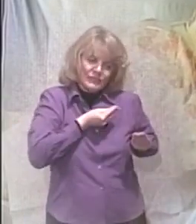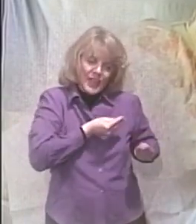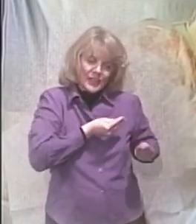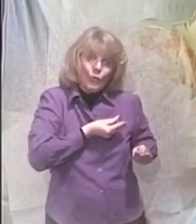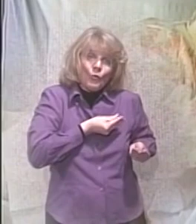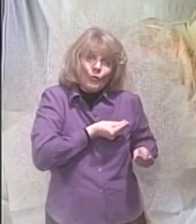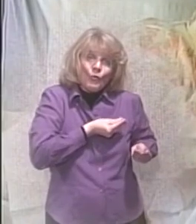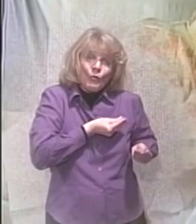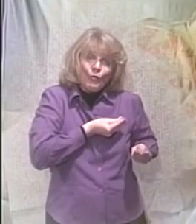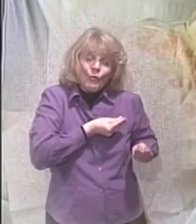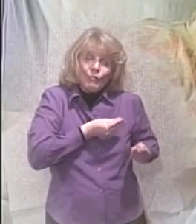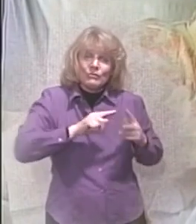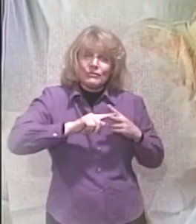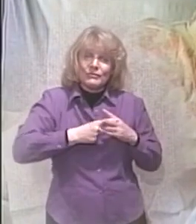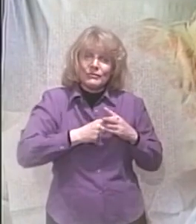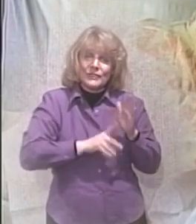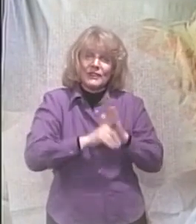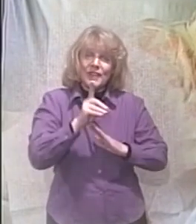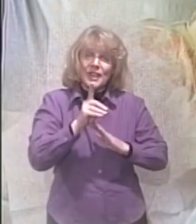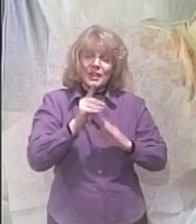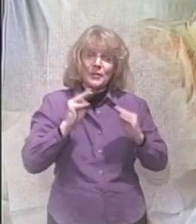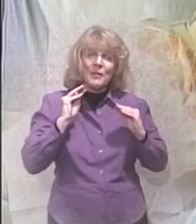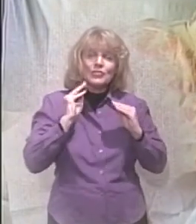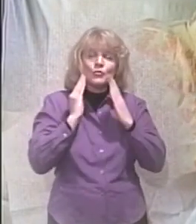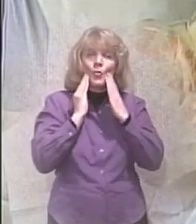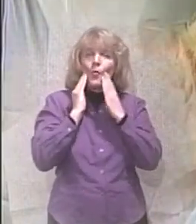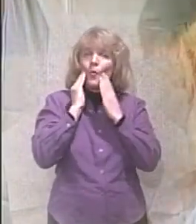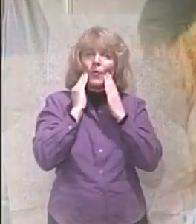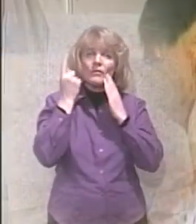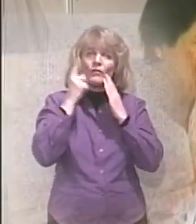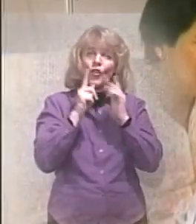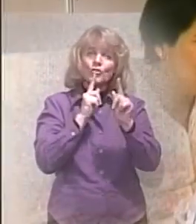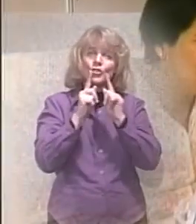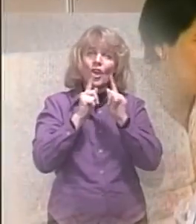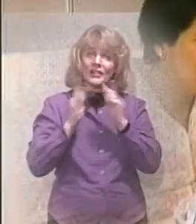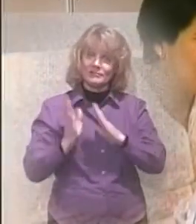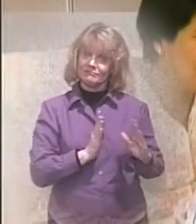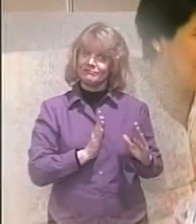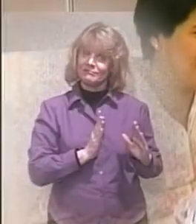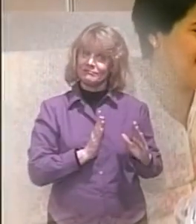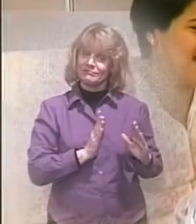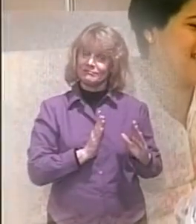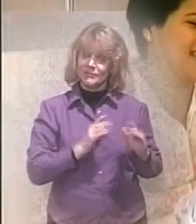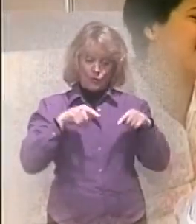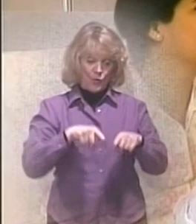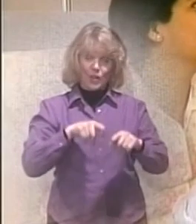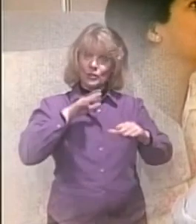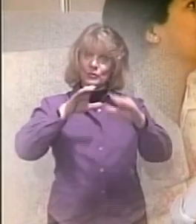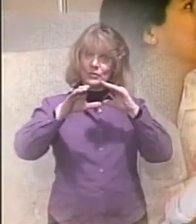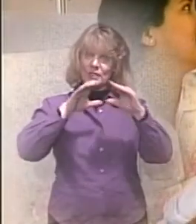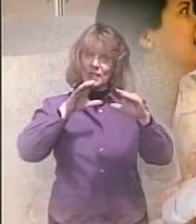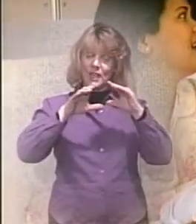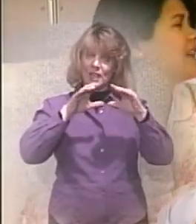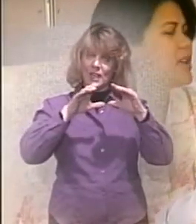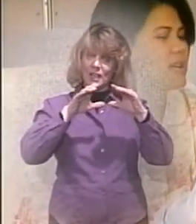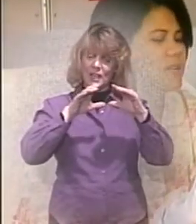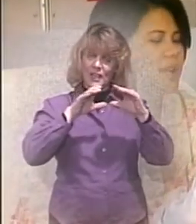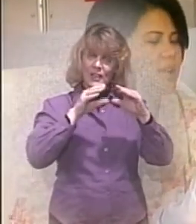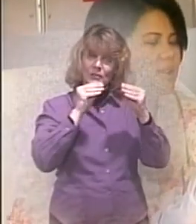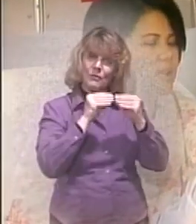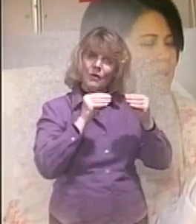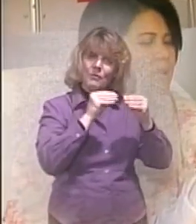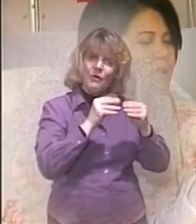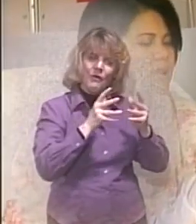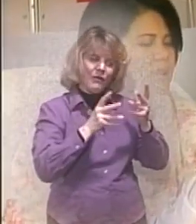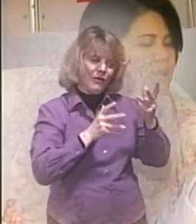sucking, starts to develop muscles that are needed for talking. As communication develops, it becomes a process of discovery